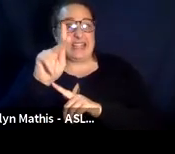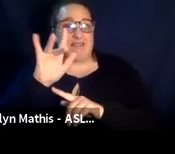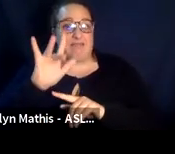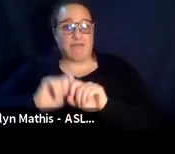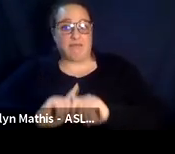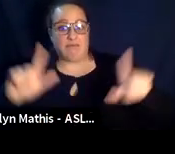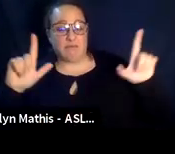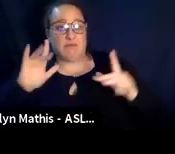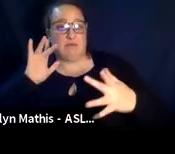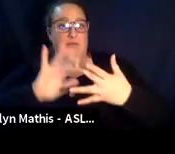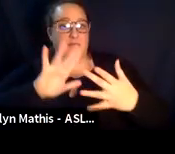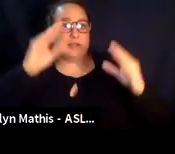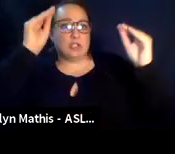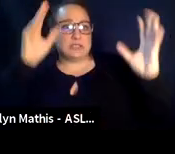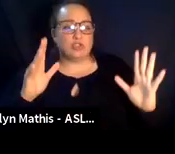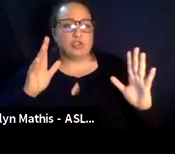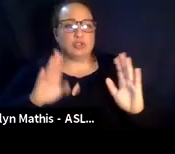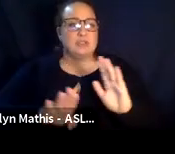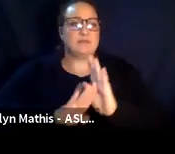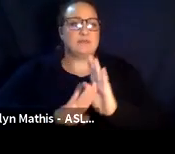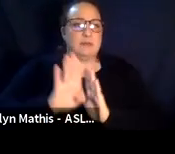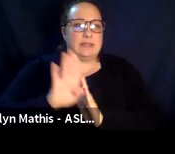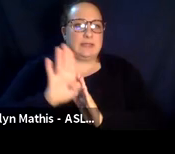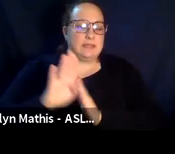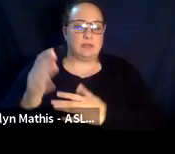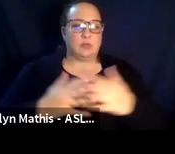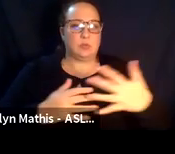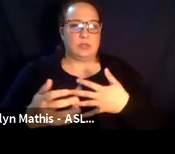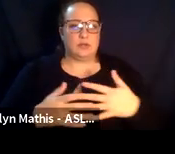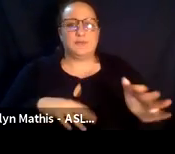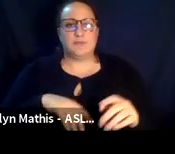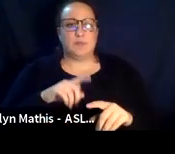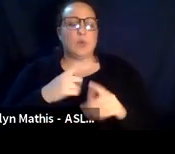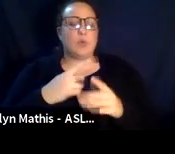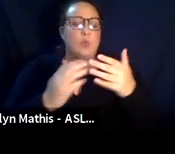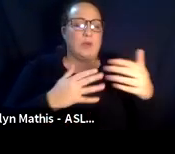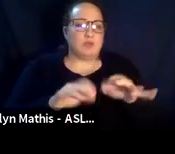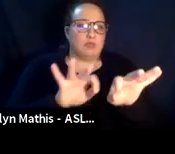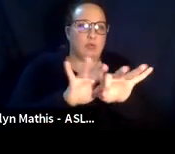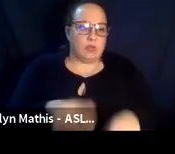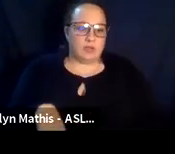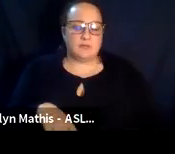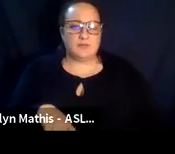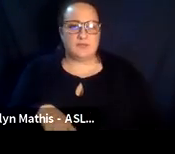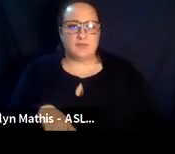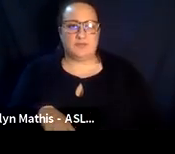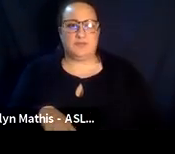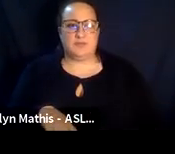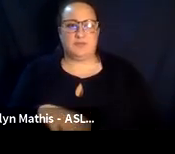their teacher? You know, developmentally, whatever is appropriate. Also in the schedule, I